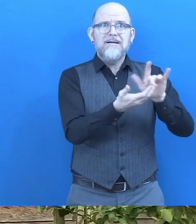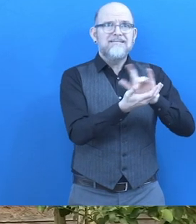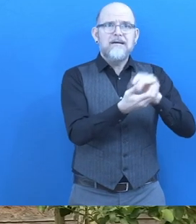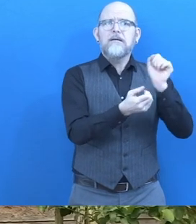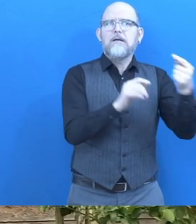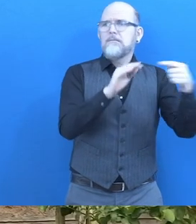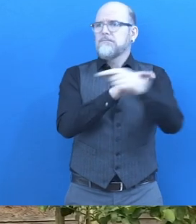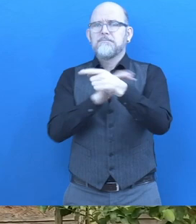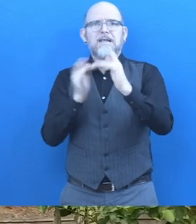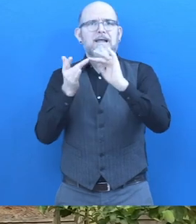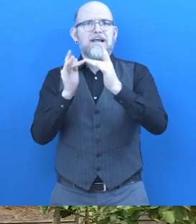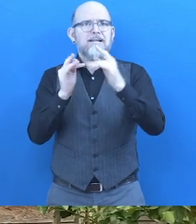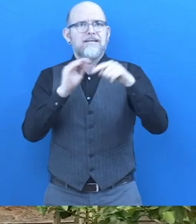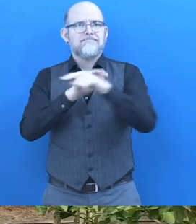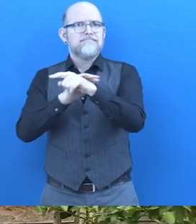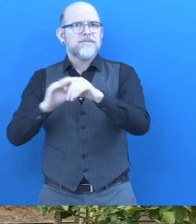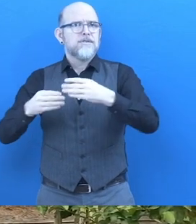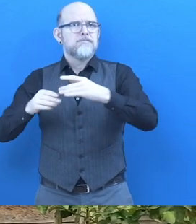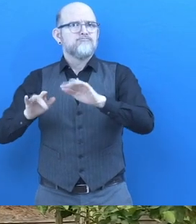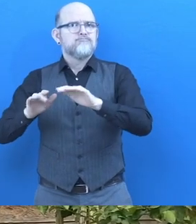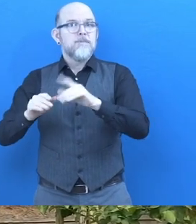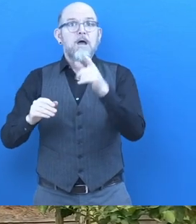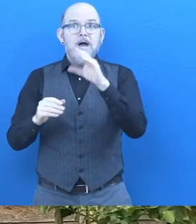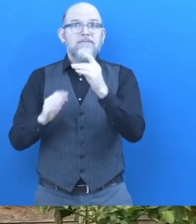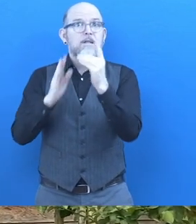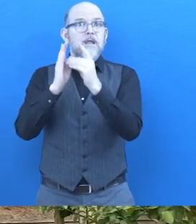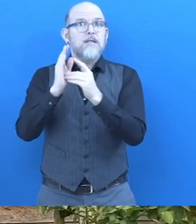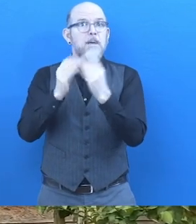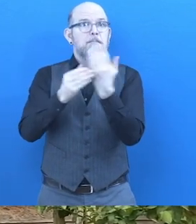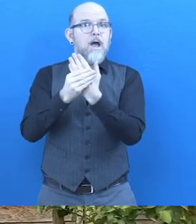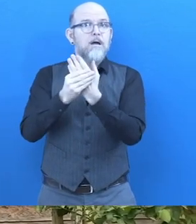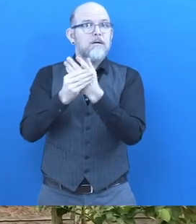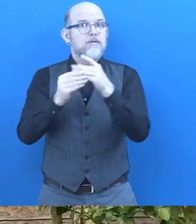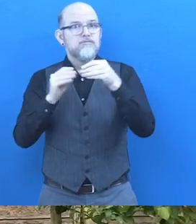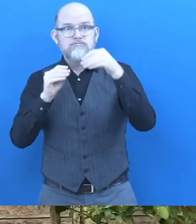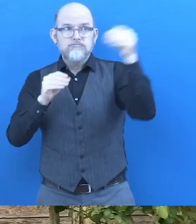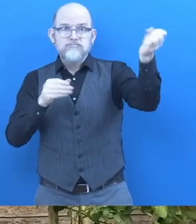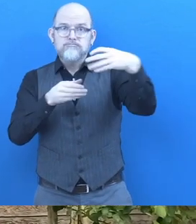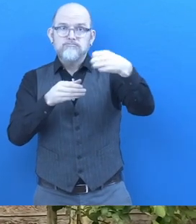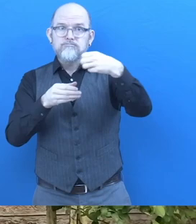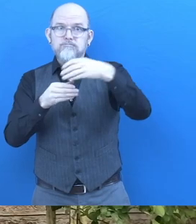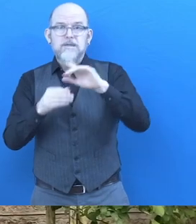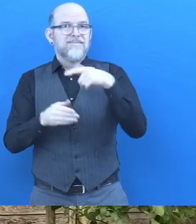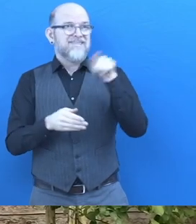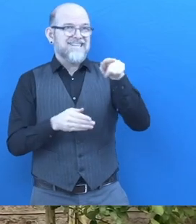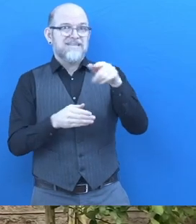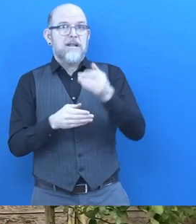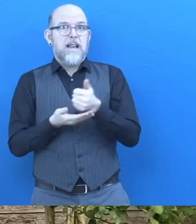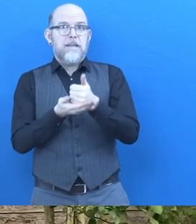internet can register using our website. And all these two ways of registering are interlinked to